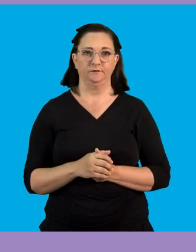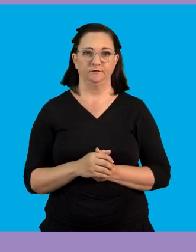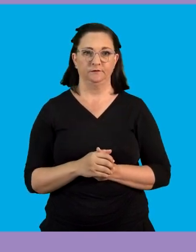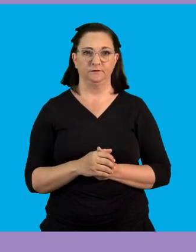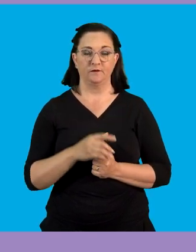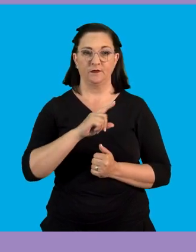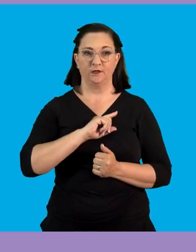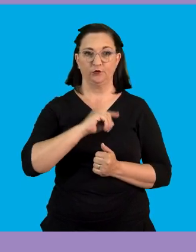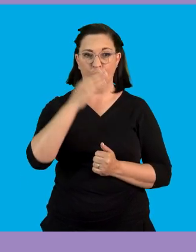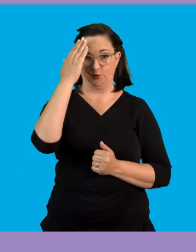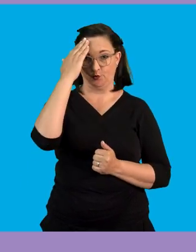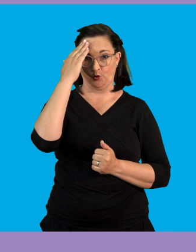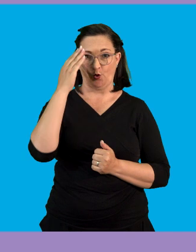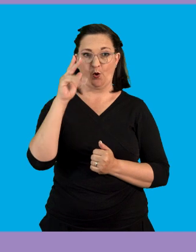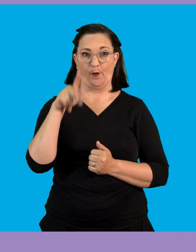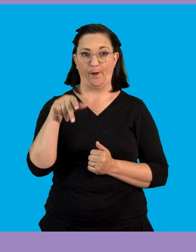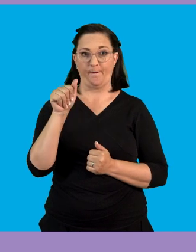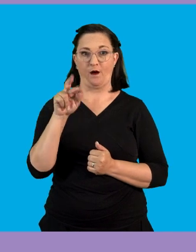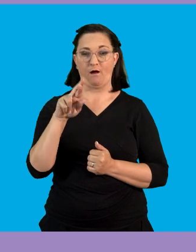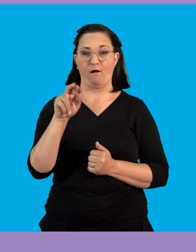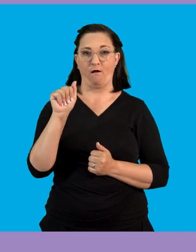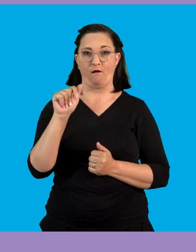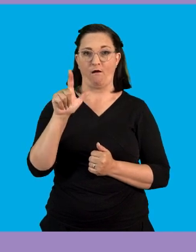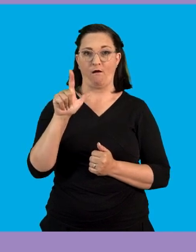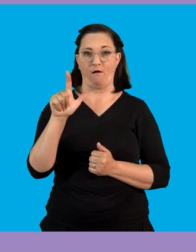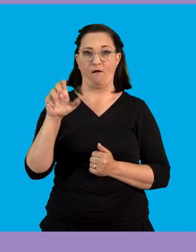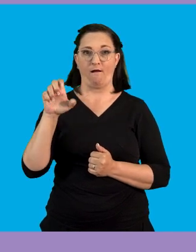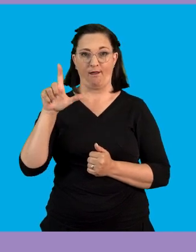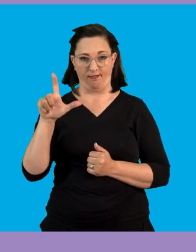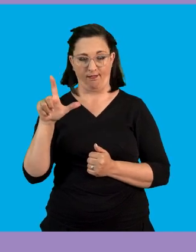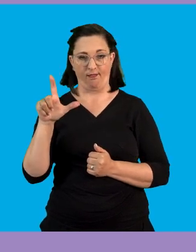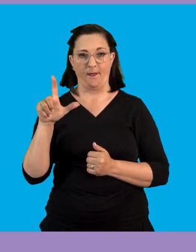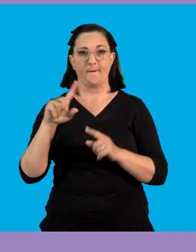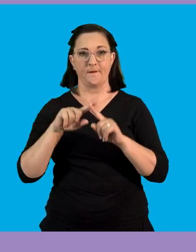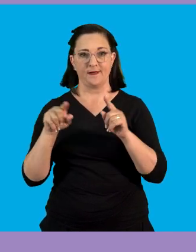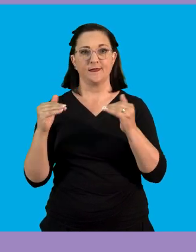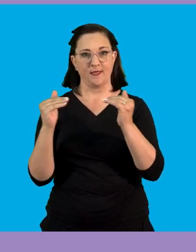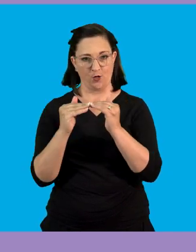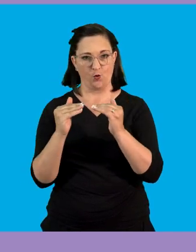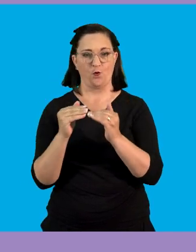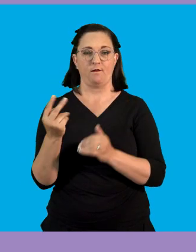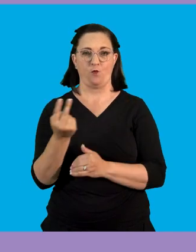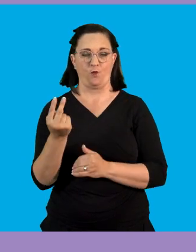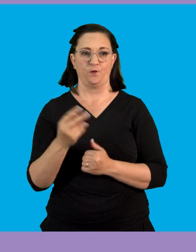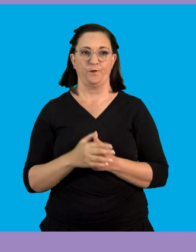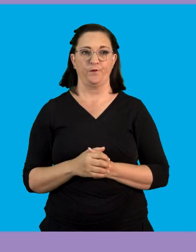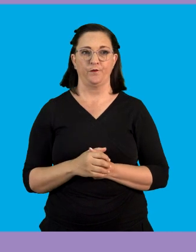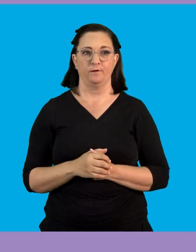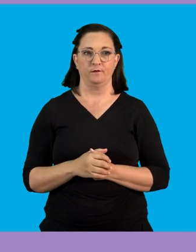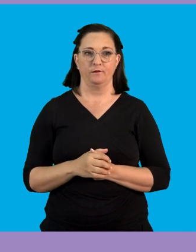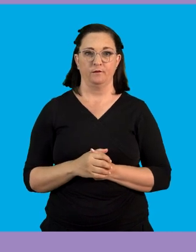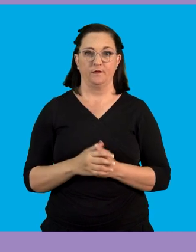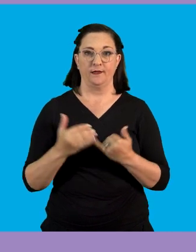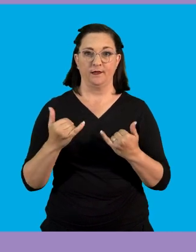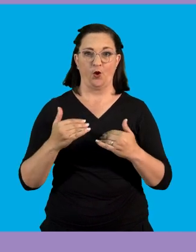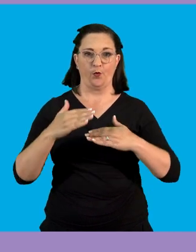that the opposite sides are parallel and equal in terms of a rectangle. The next one is